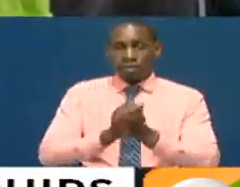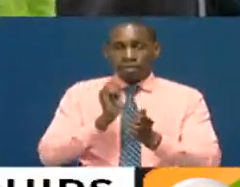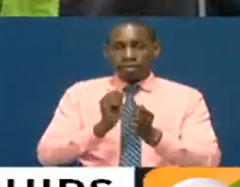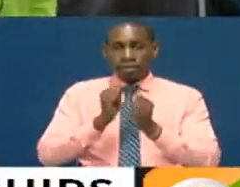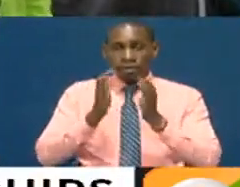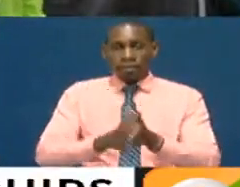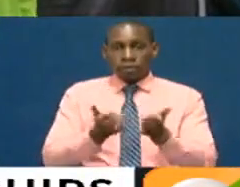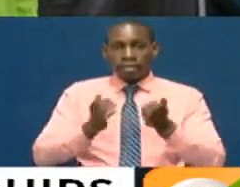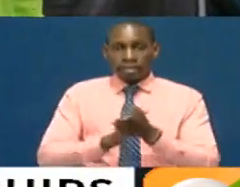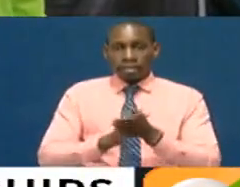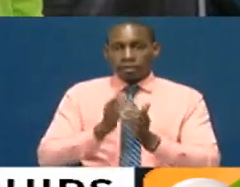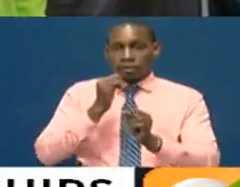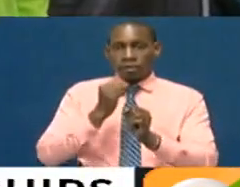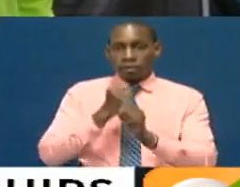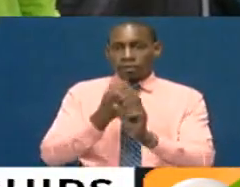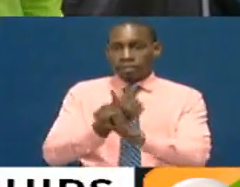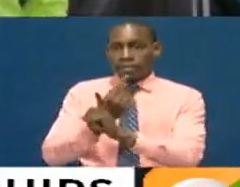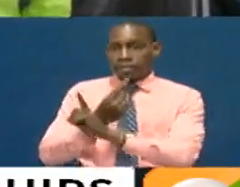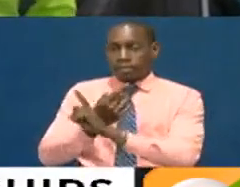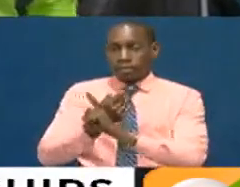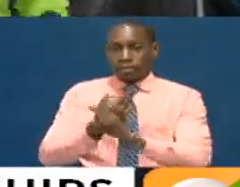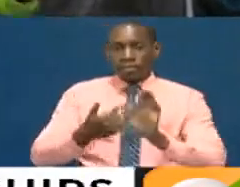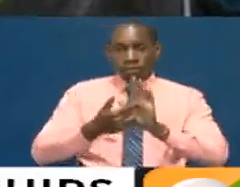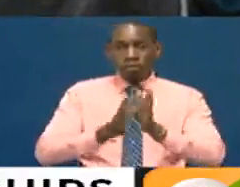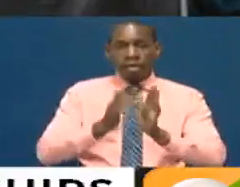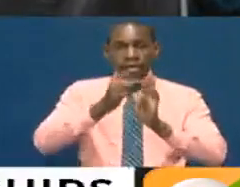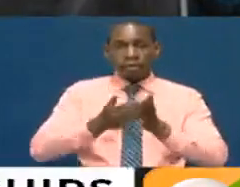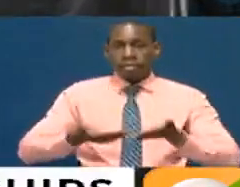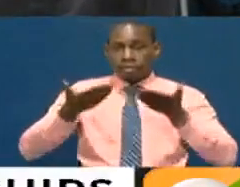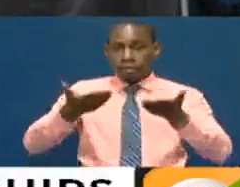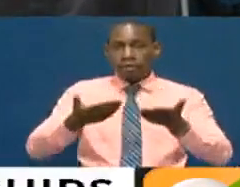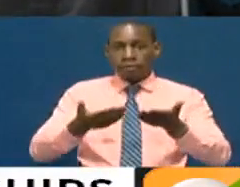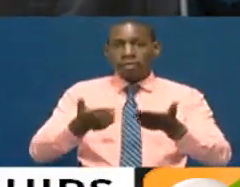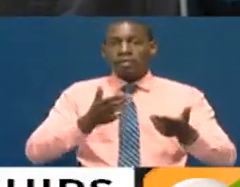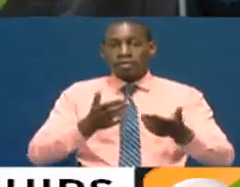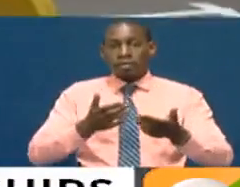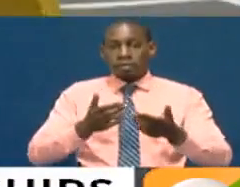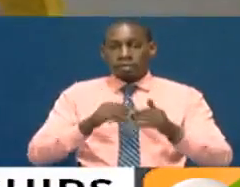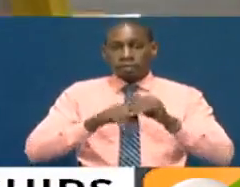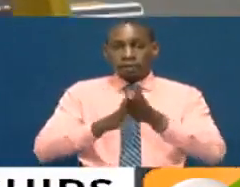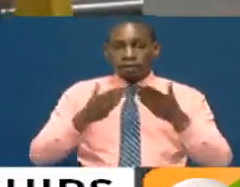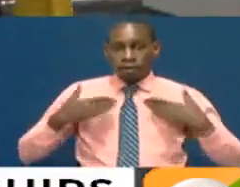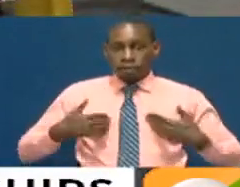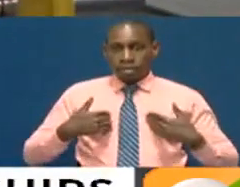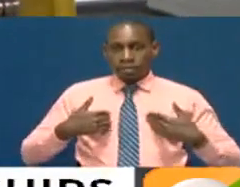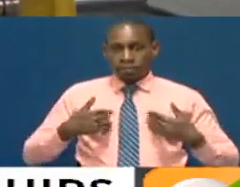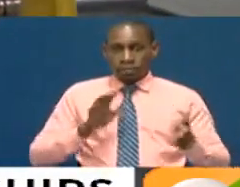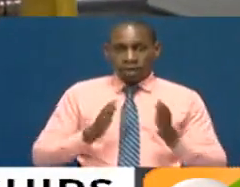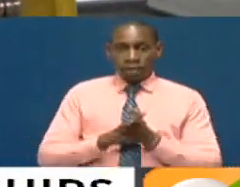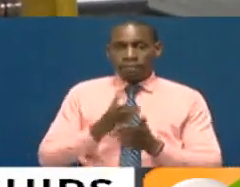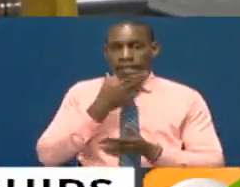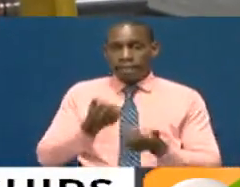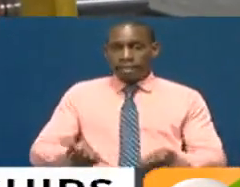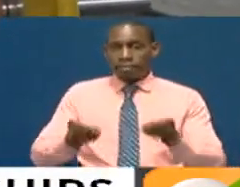were required to perform the snatch and clean and jerk, with points being awarded in relation to their body weight. In the men's